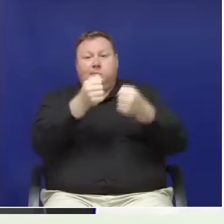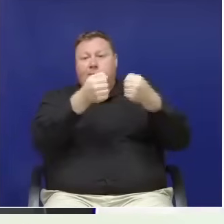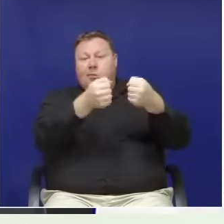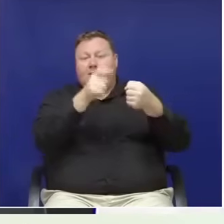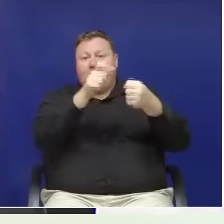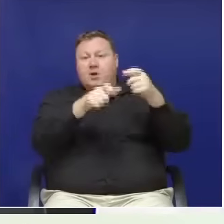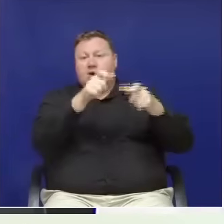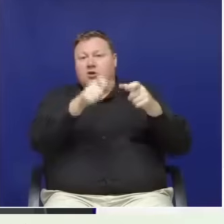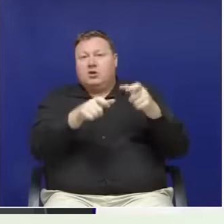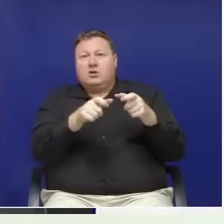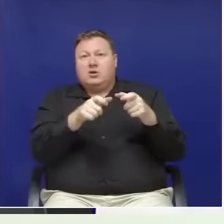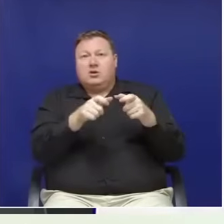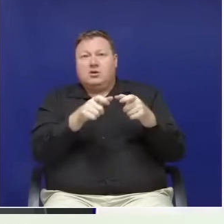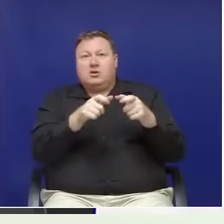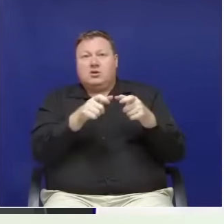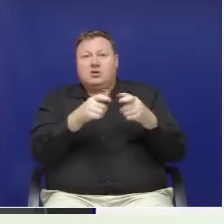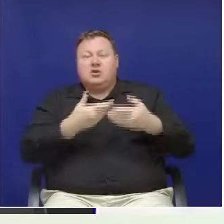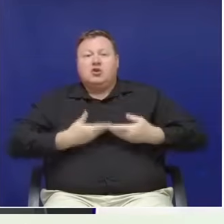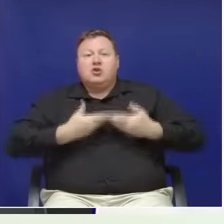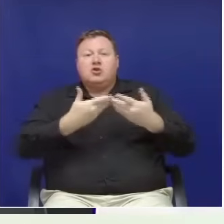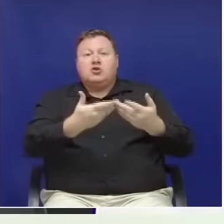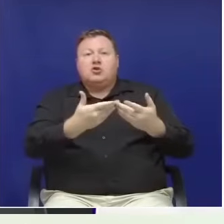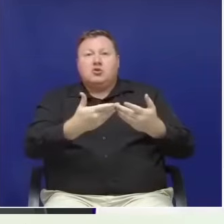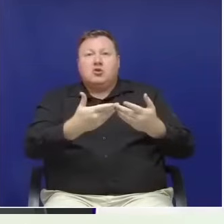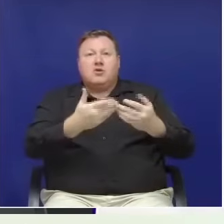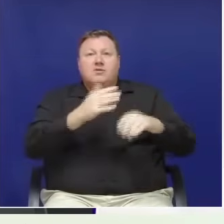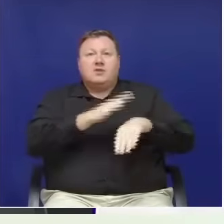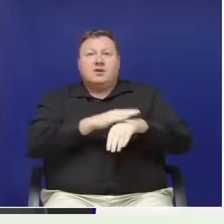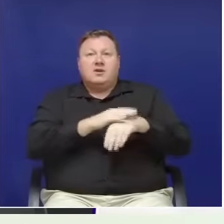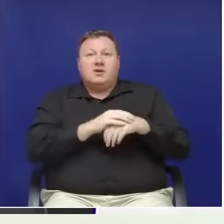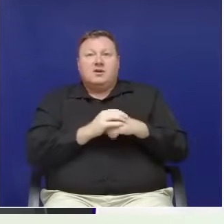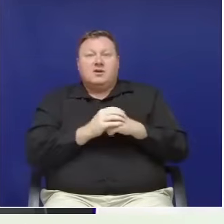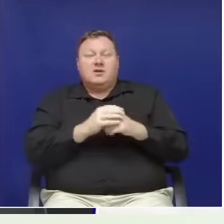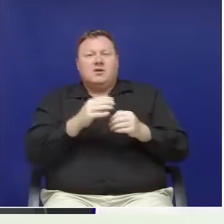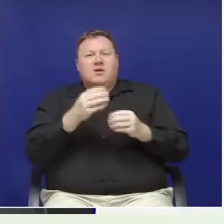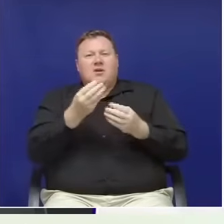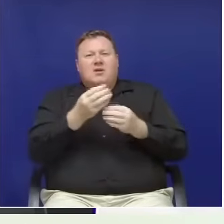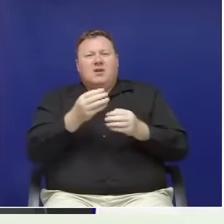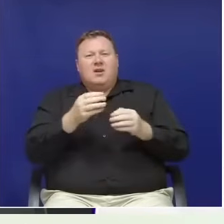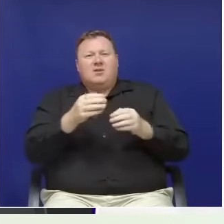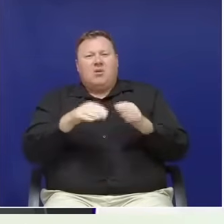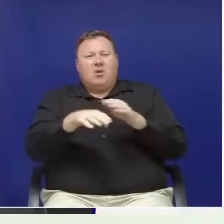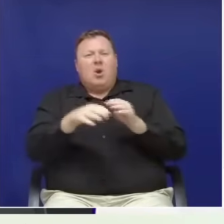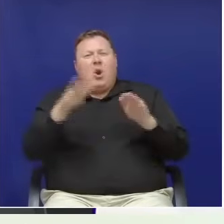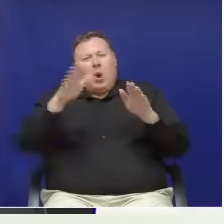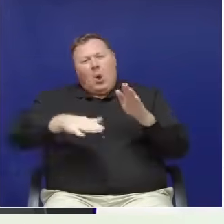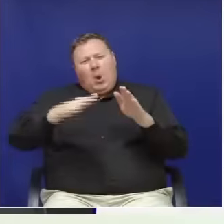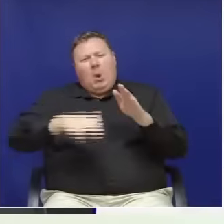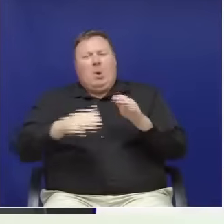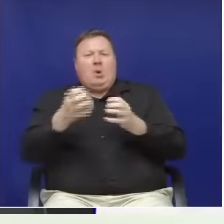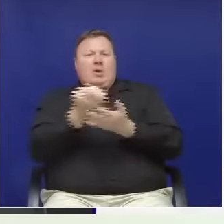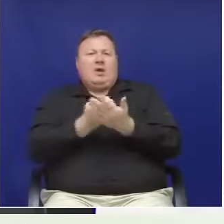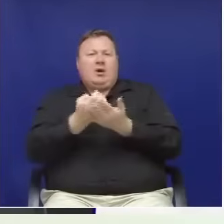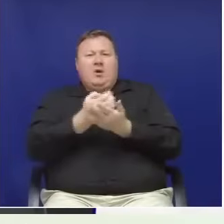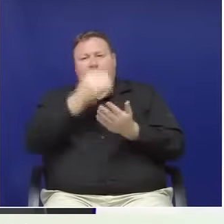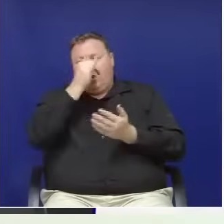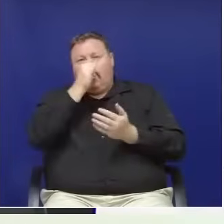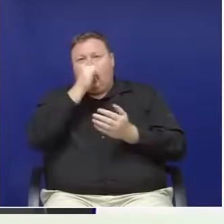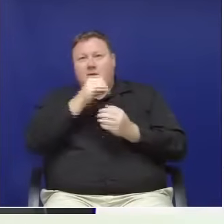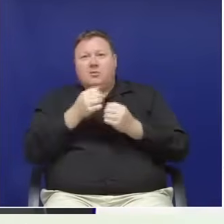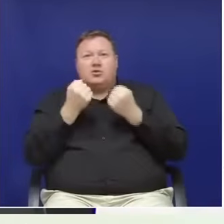are serving sentences for minor economic crimes, often driven by the